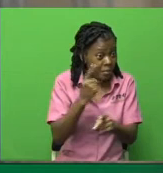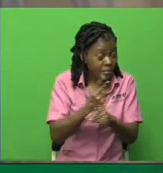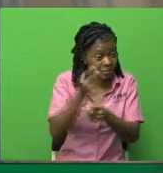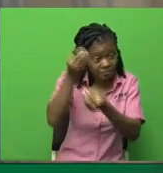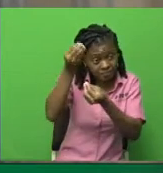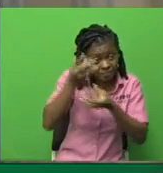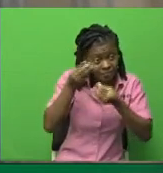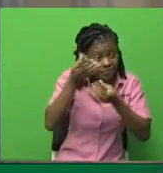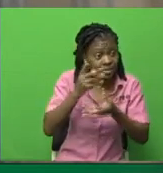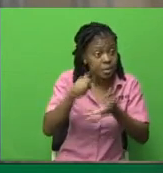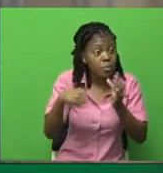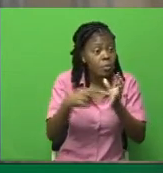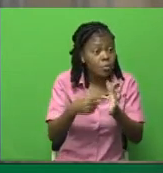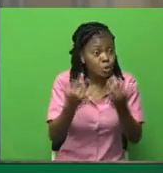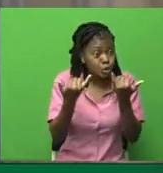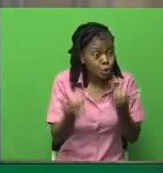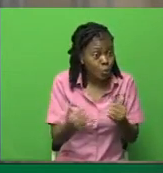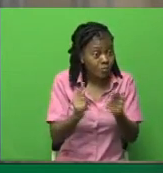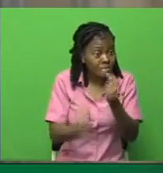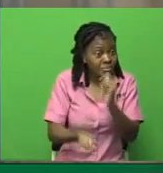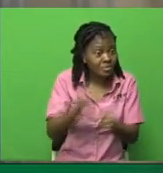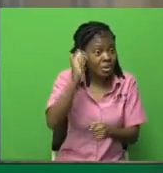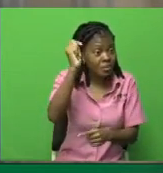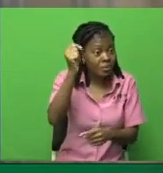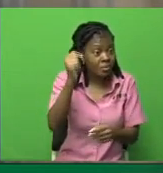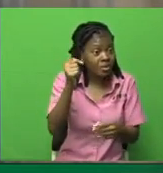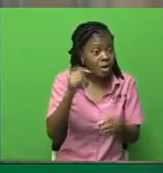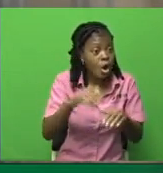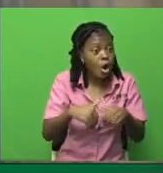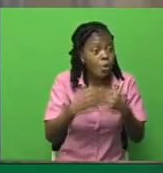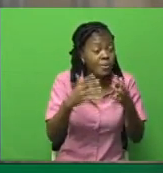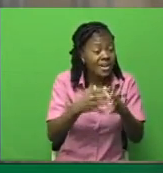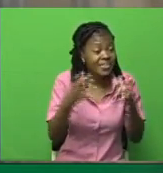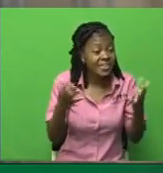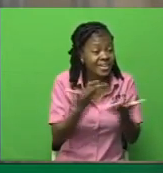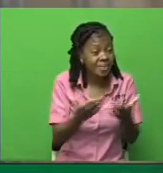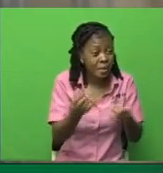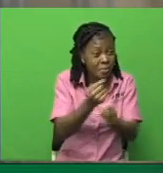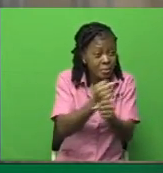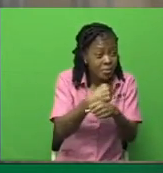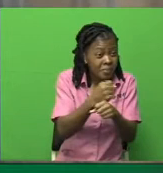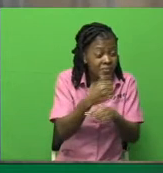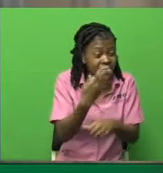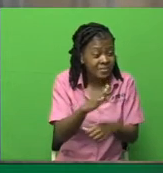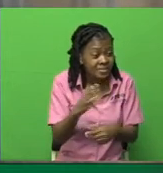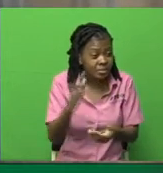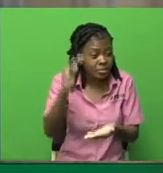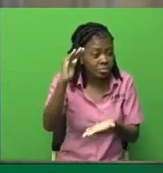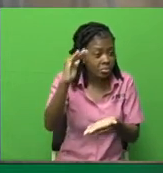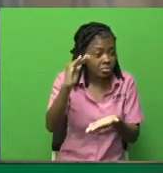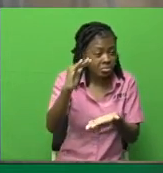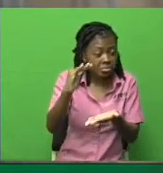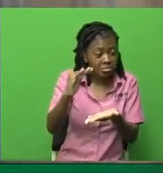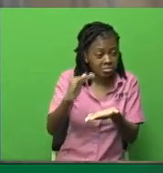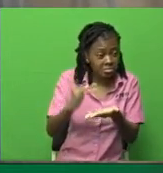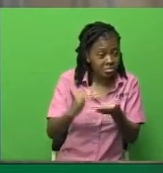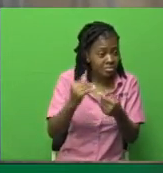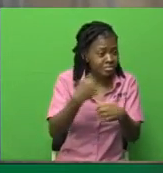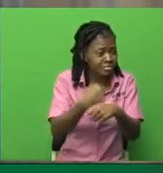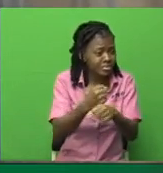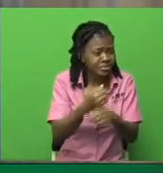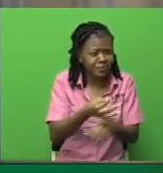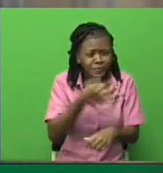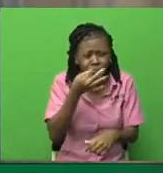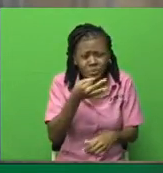shrunk to what it was decades ago under this Minister and his government the country's production of goods and services